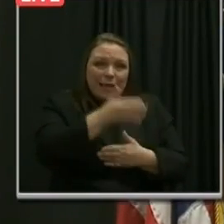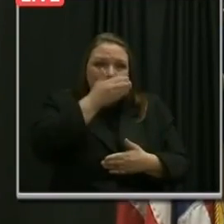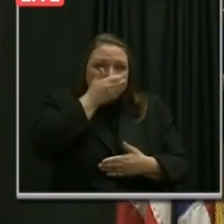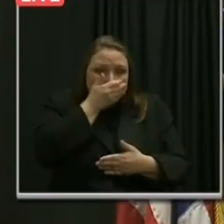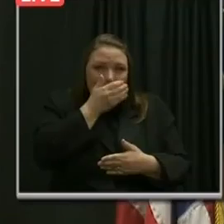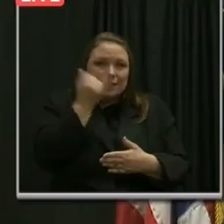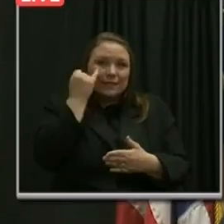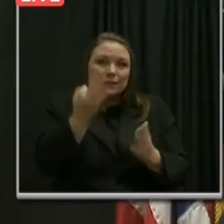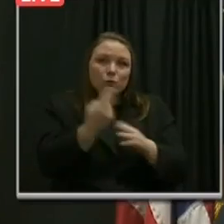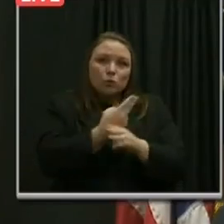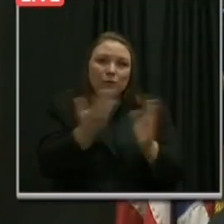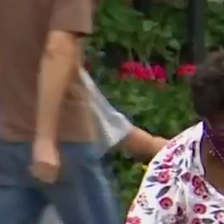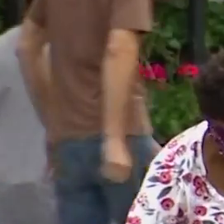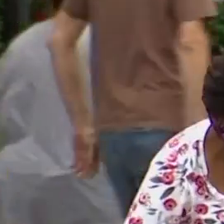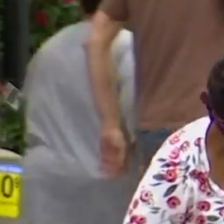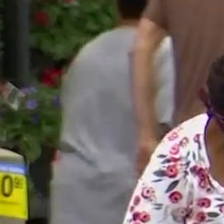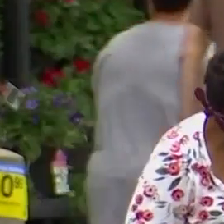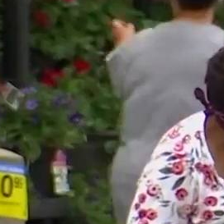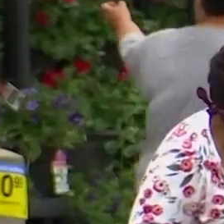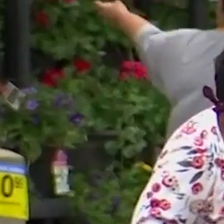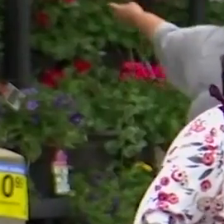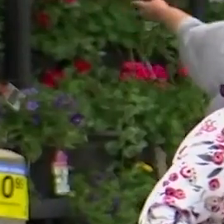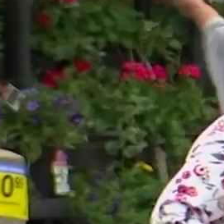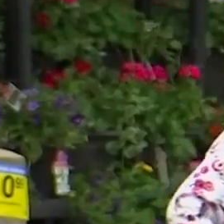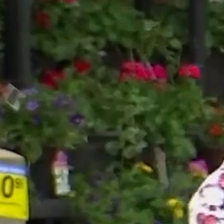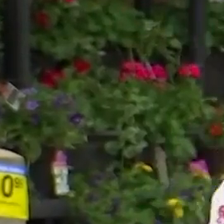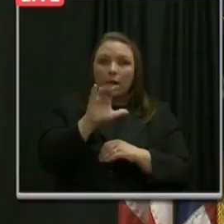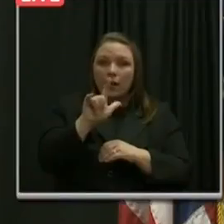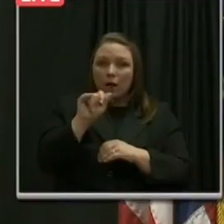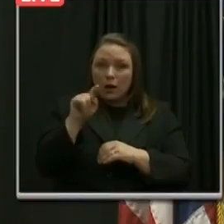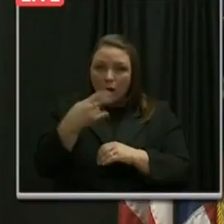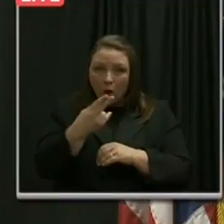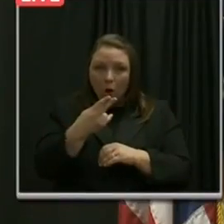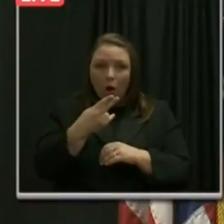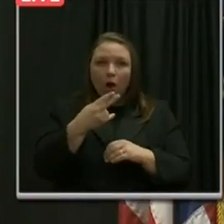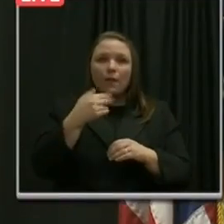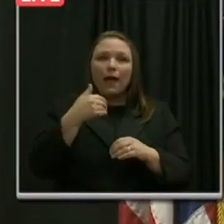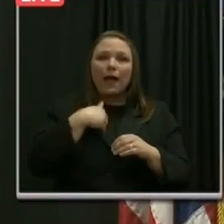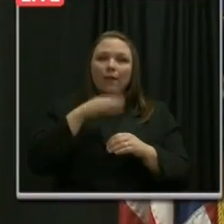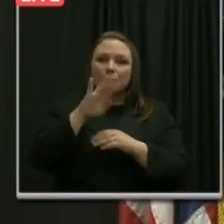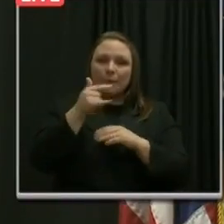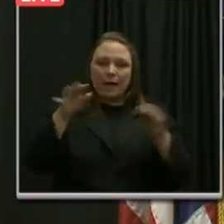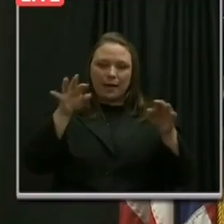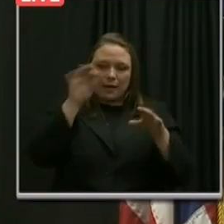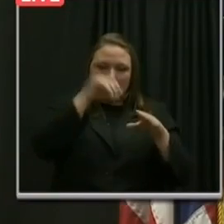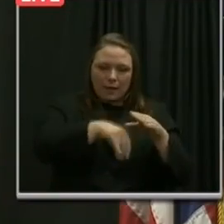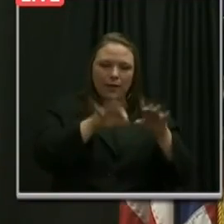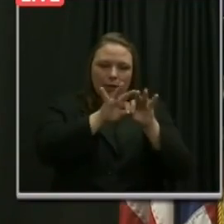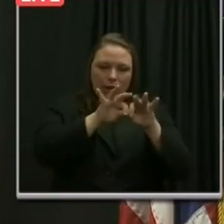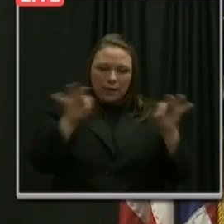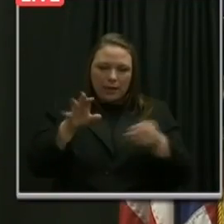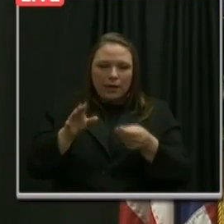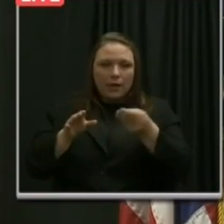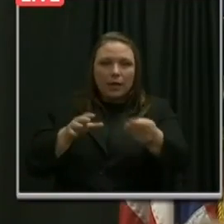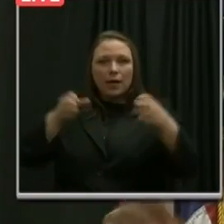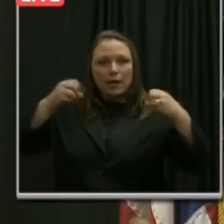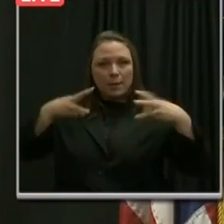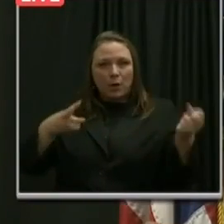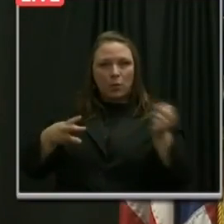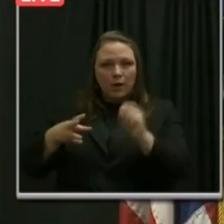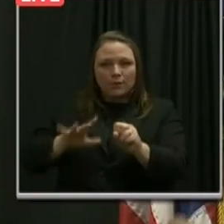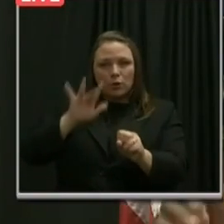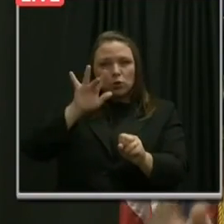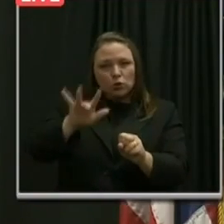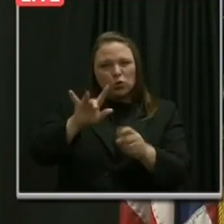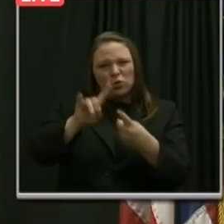it if you're going to use it repeatedly. Wash it in soap and water. Stick it in a plastic bag and microwave it for two or three minutes at the highest